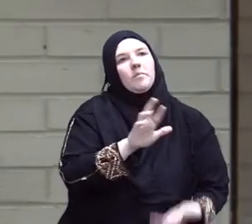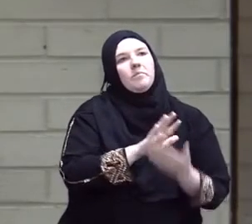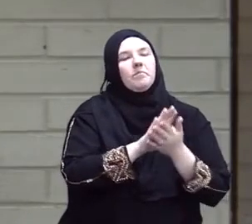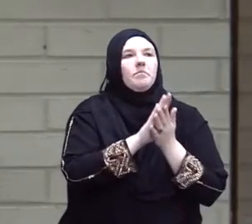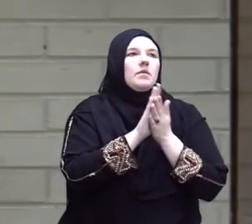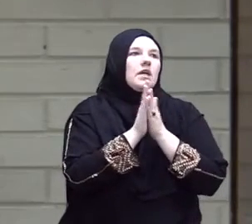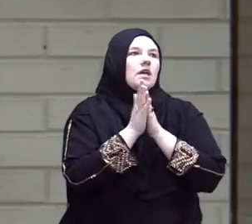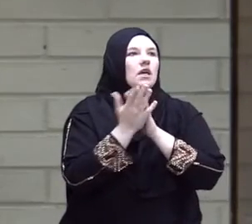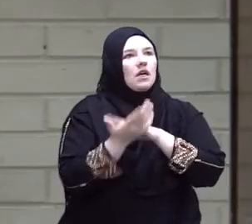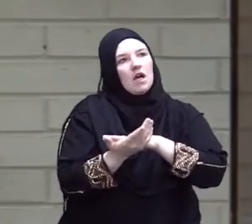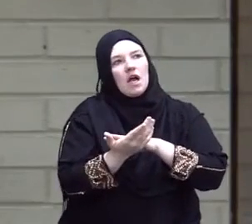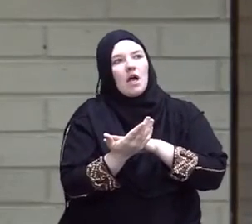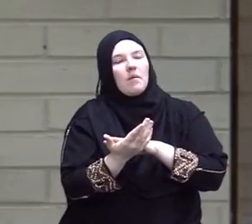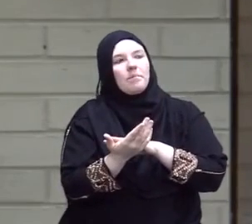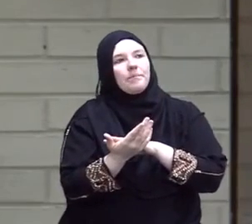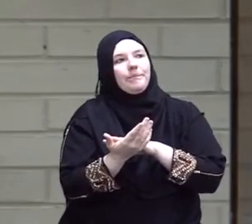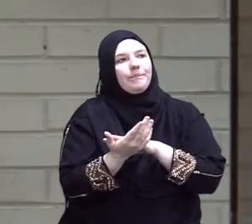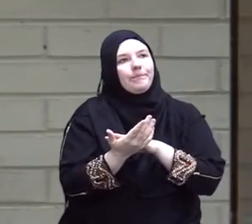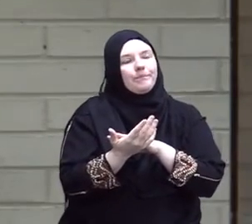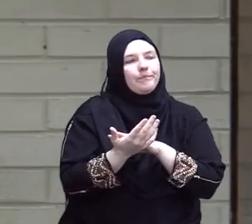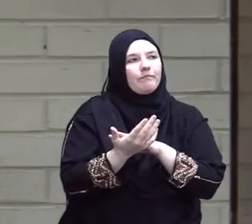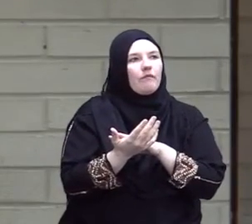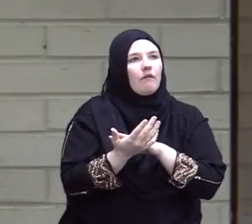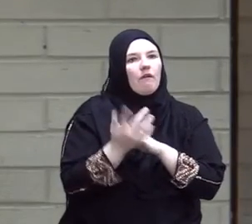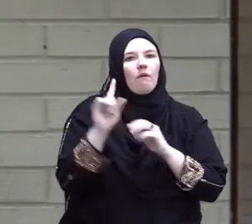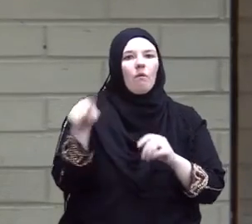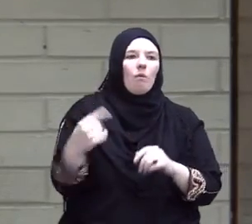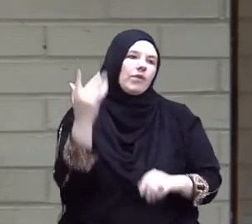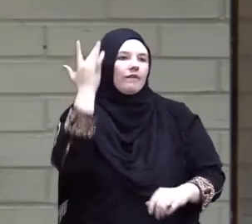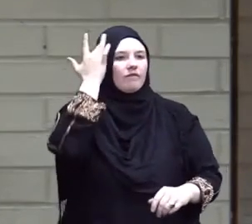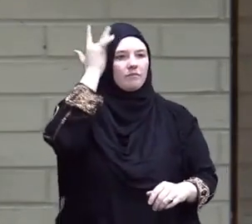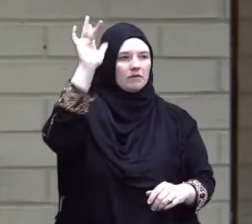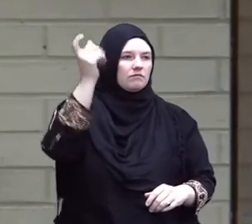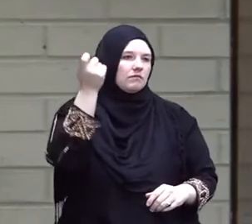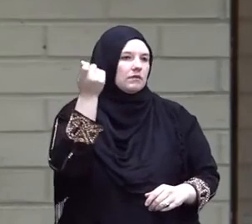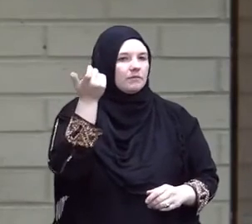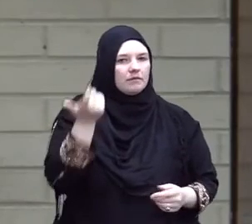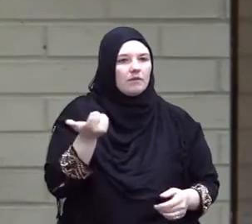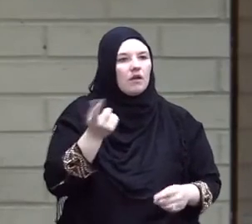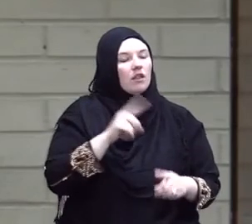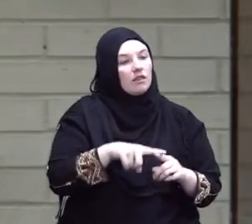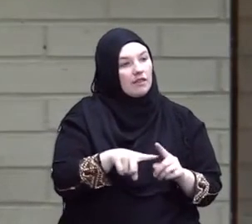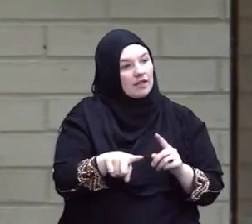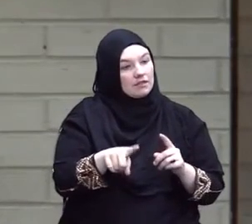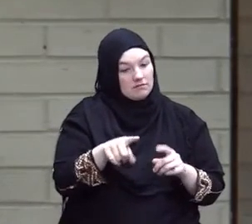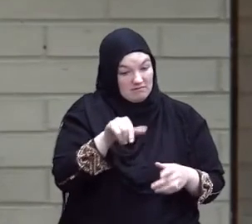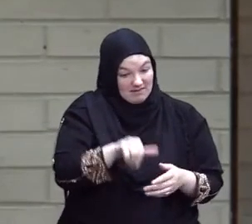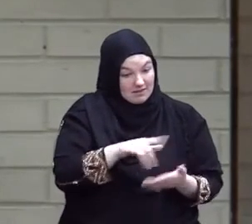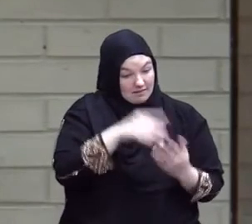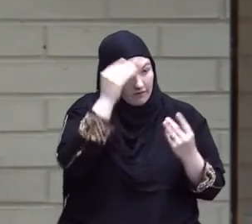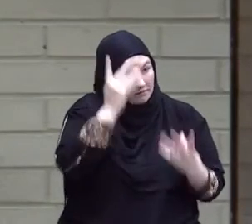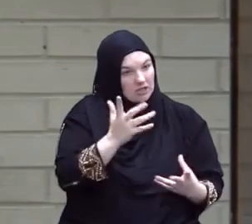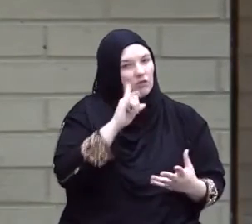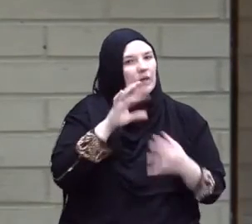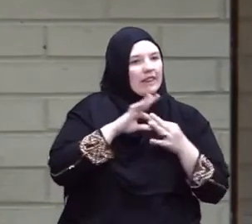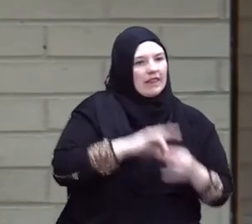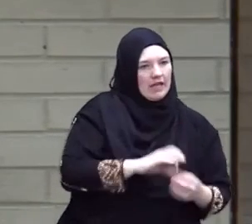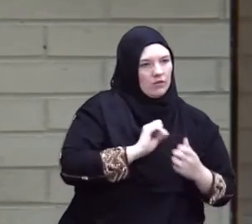to become intellectually equipped with information. This information is related to our